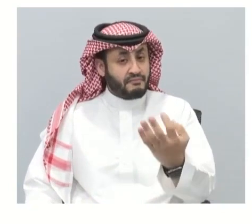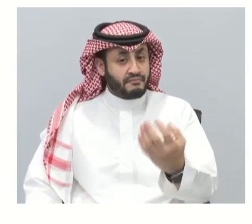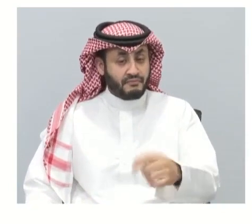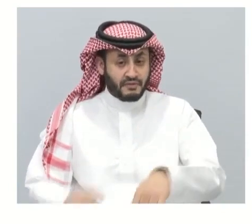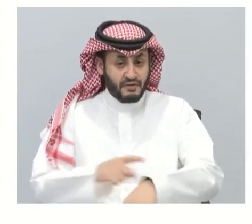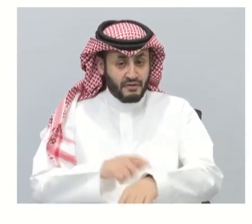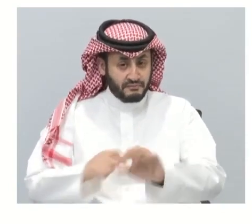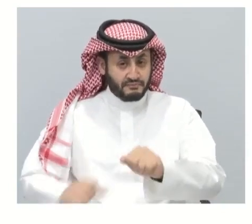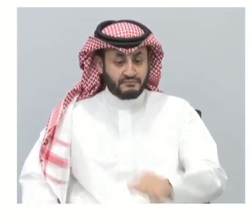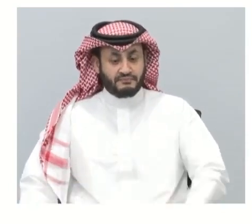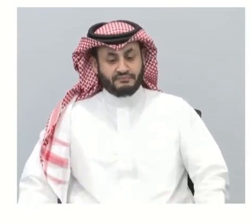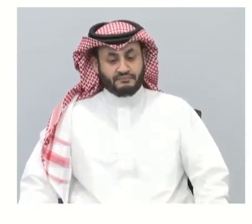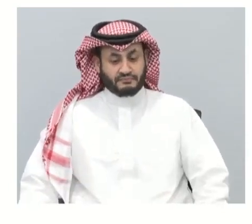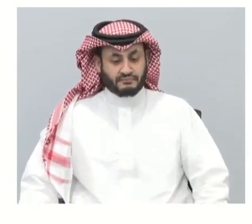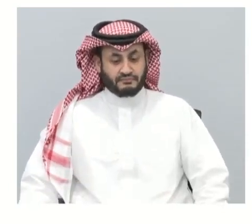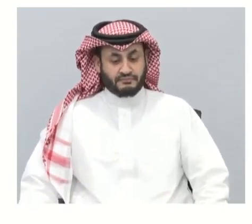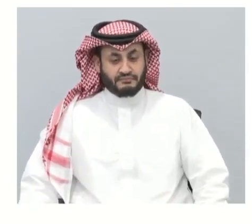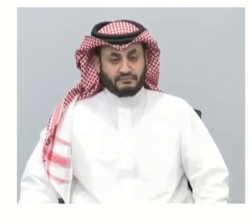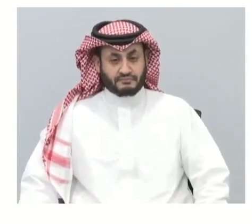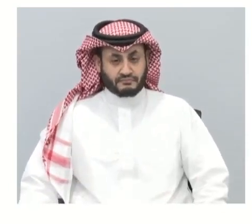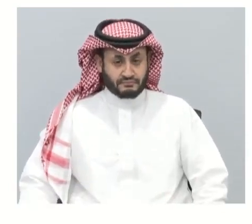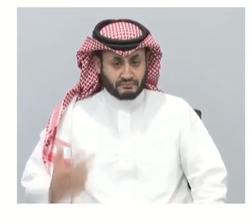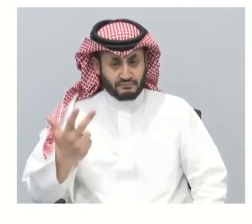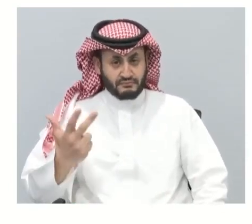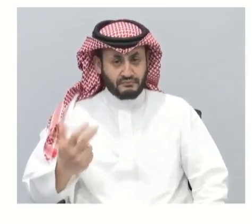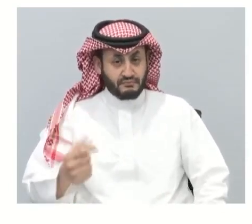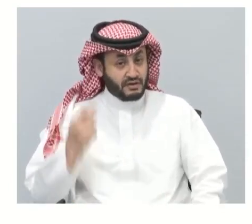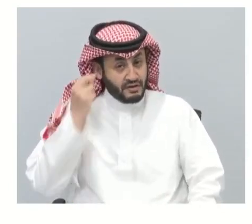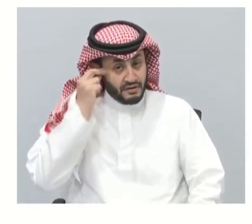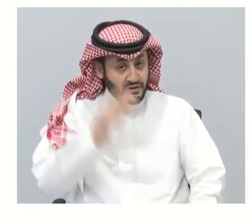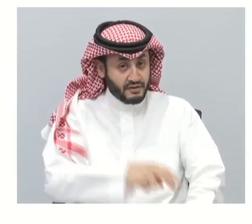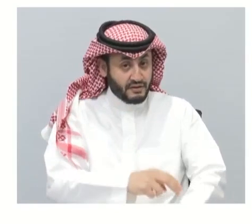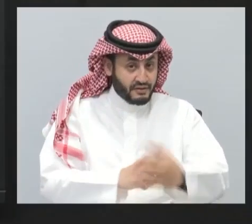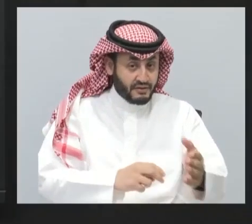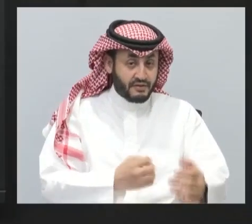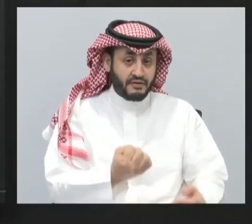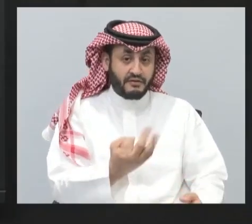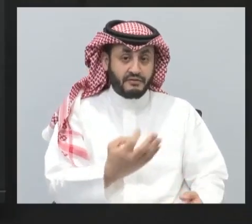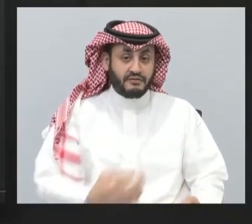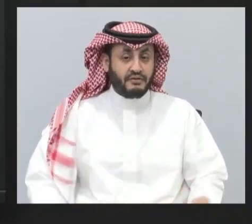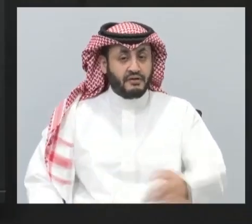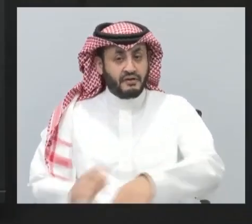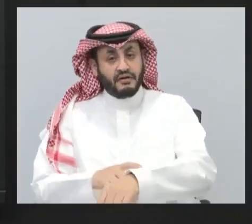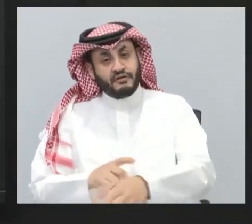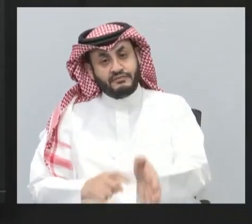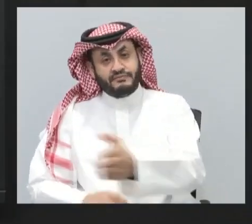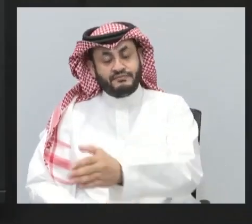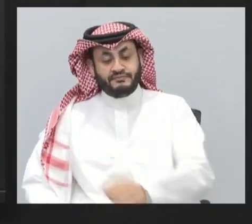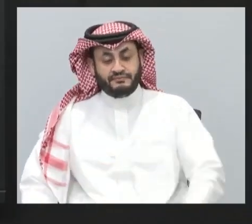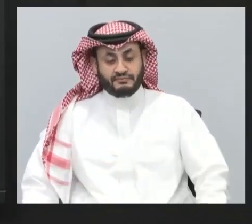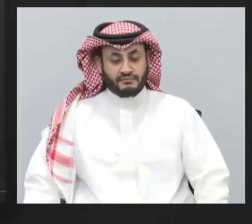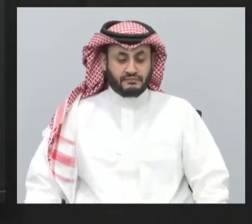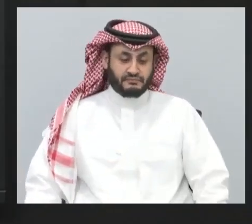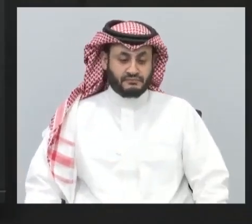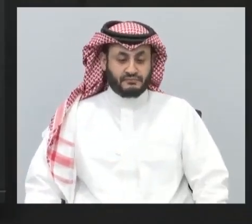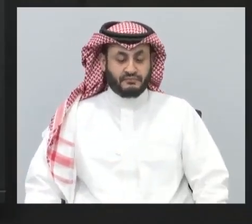teams he has played for 3 different teams. So check the number. Is it the number itself? Quantity?